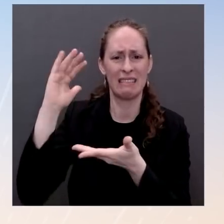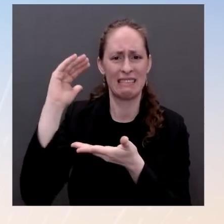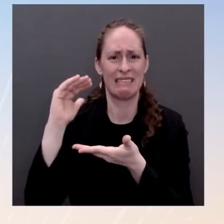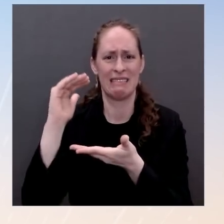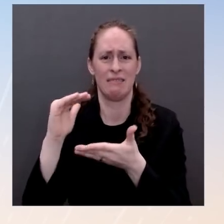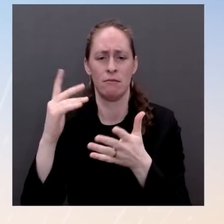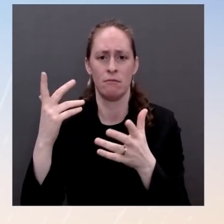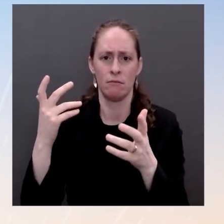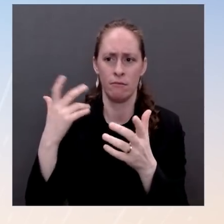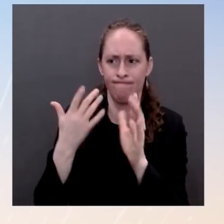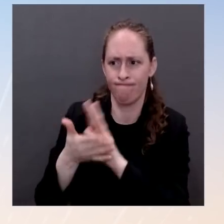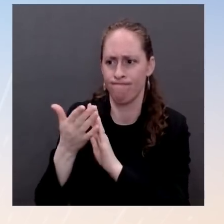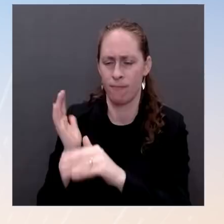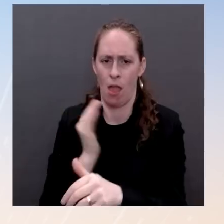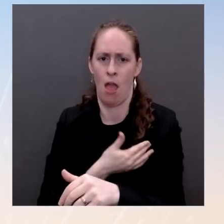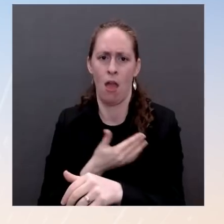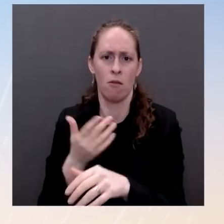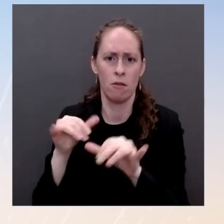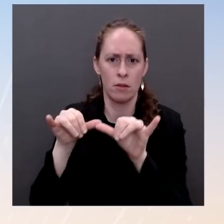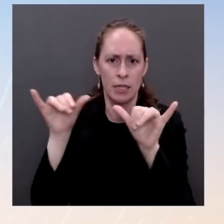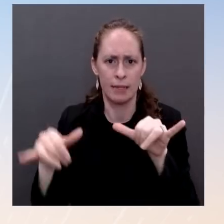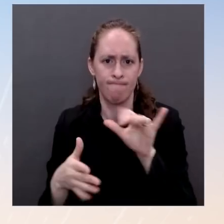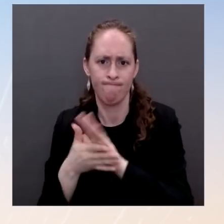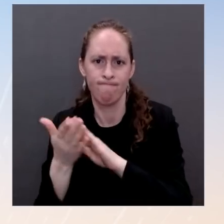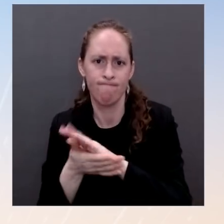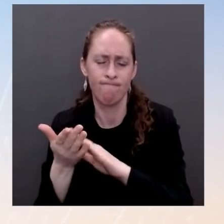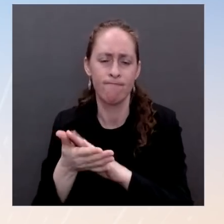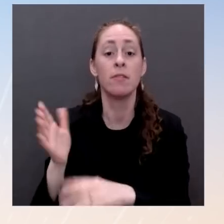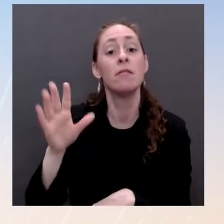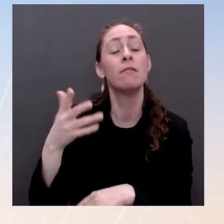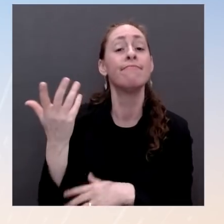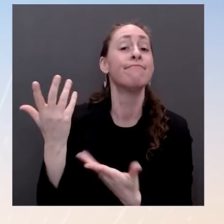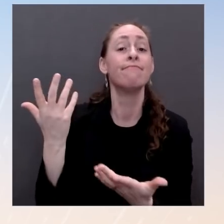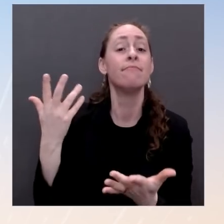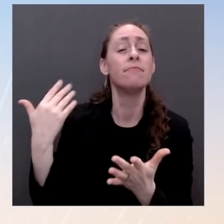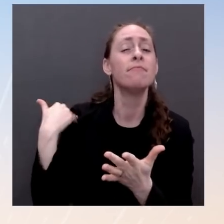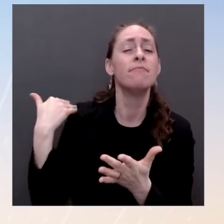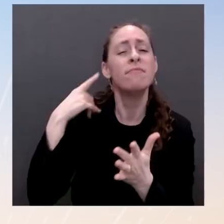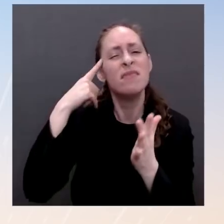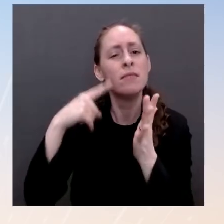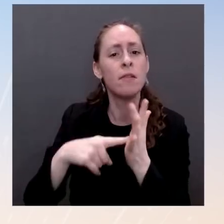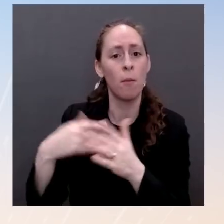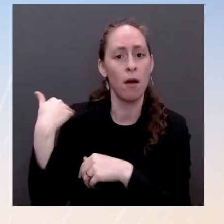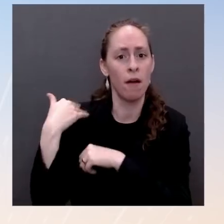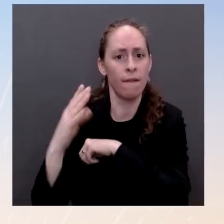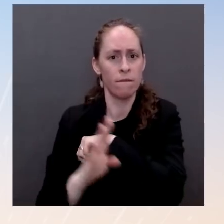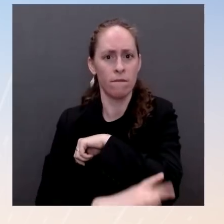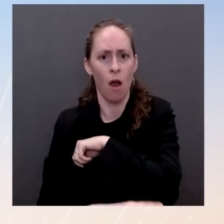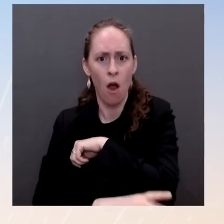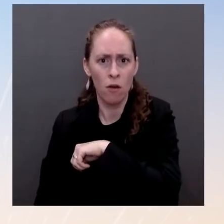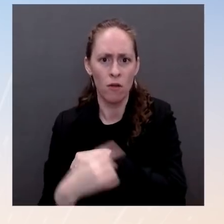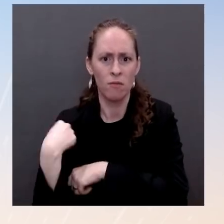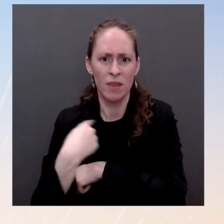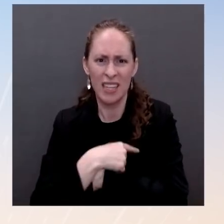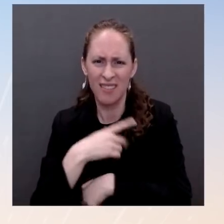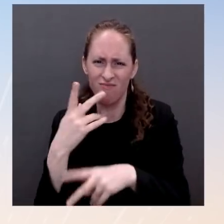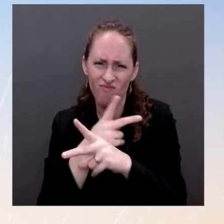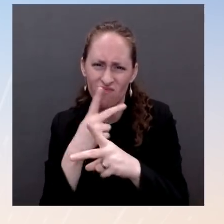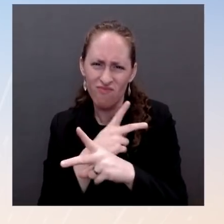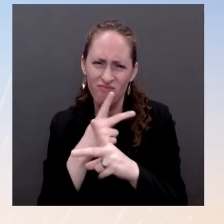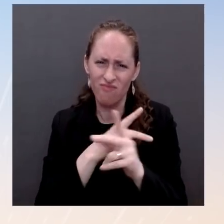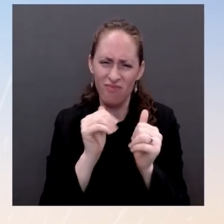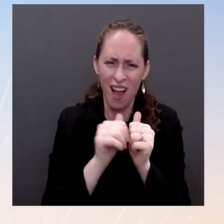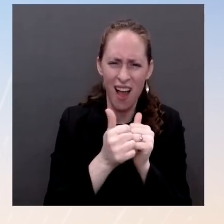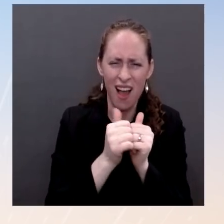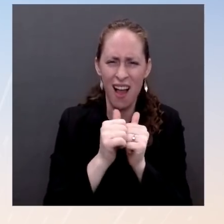president act last fall, range of options remain on the table. He also wanted to be very clear and direct with the American people about